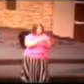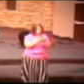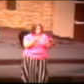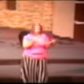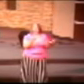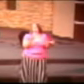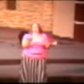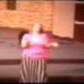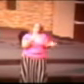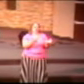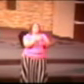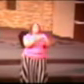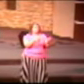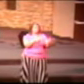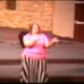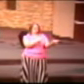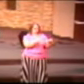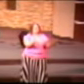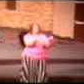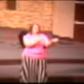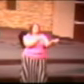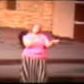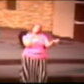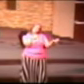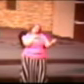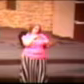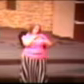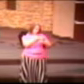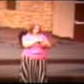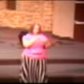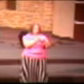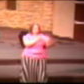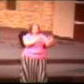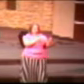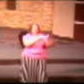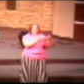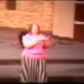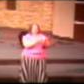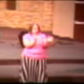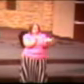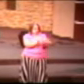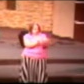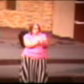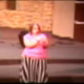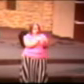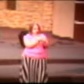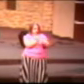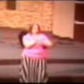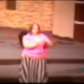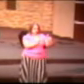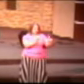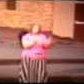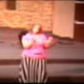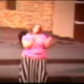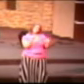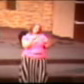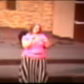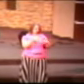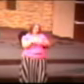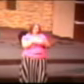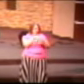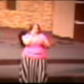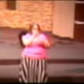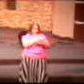some Bible study. Whatever you're doing, we need to connect with a class, a smaller group of people in order to learn.